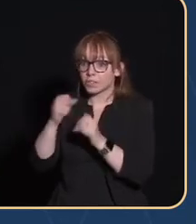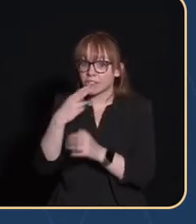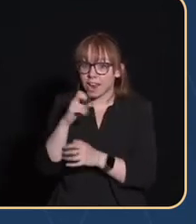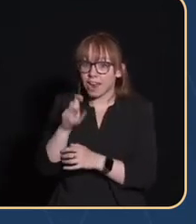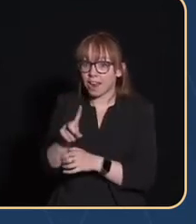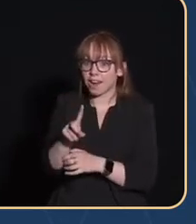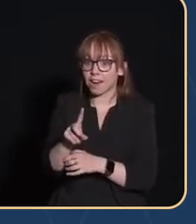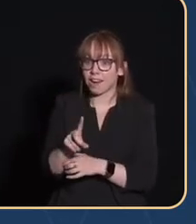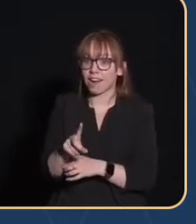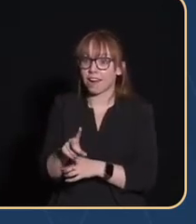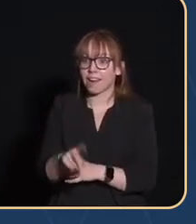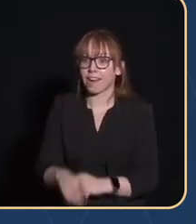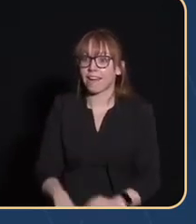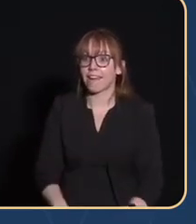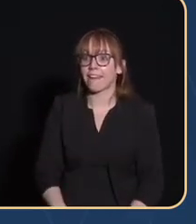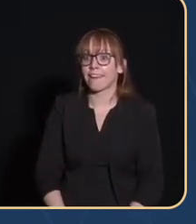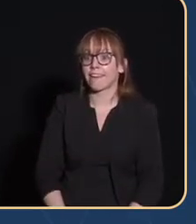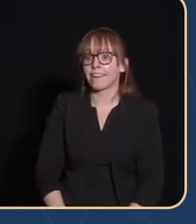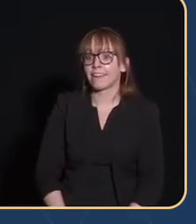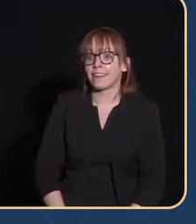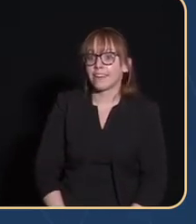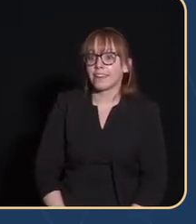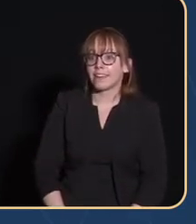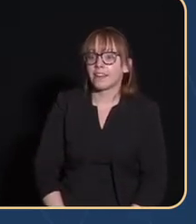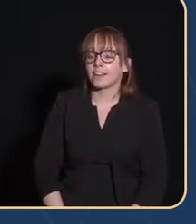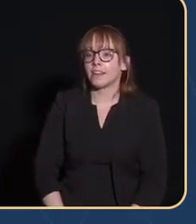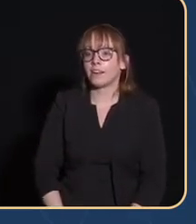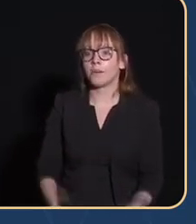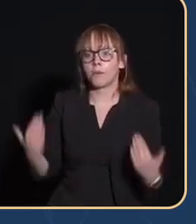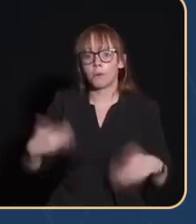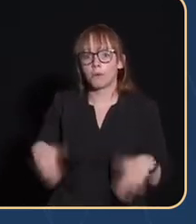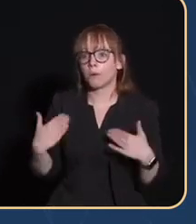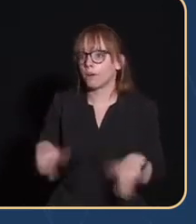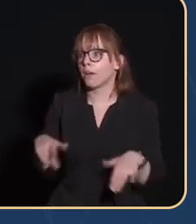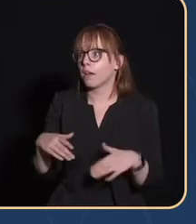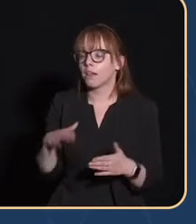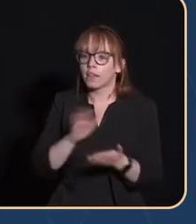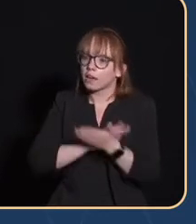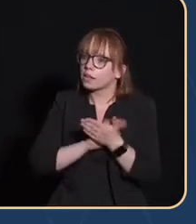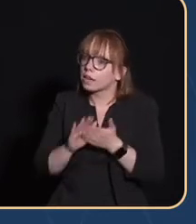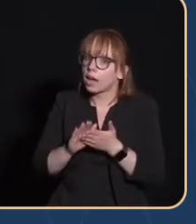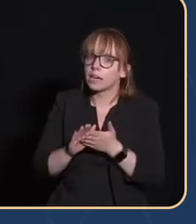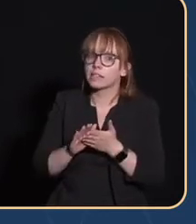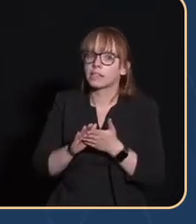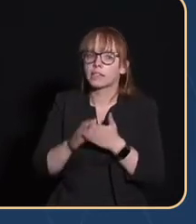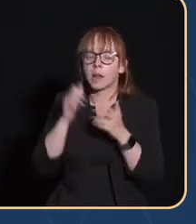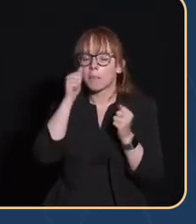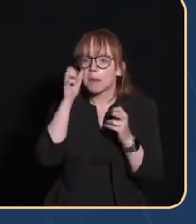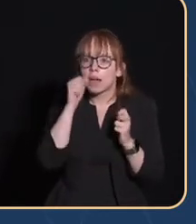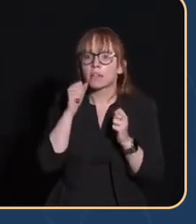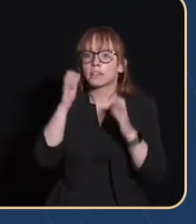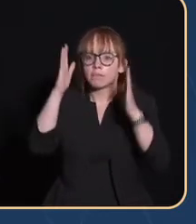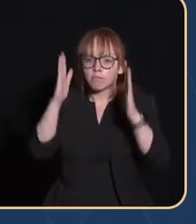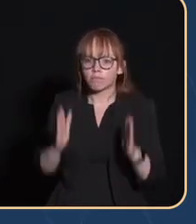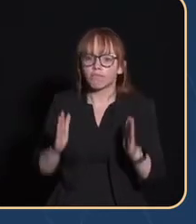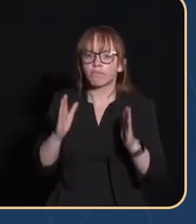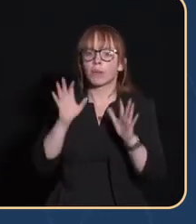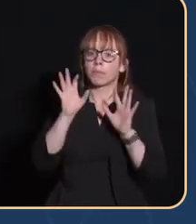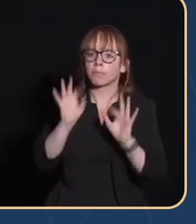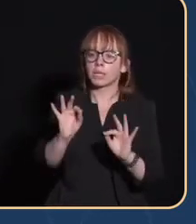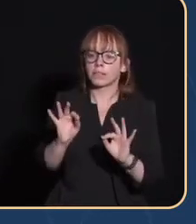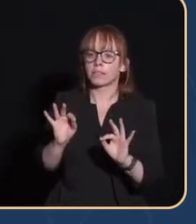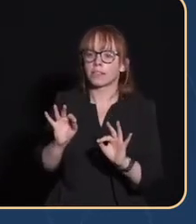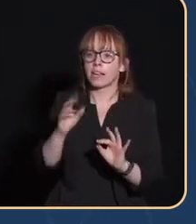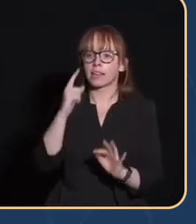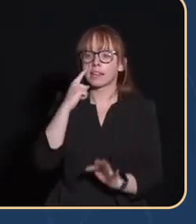about it, Glenn Flattabo is not the carpenter on these sheds. They are nice and they are straight and square. Awesome items. The current bid, I believe,